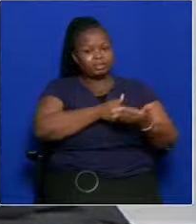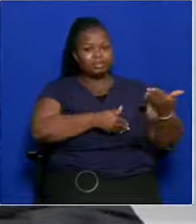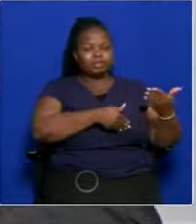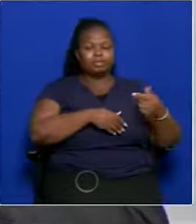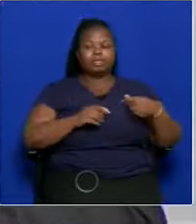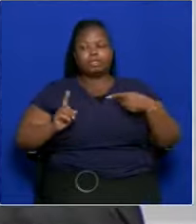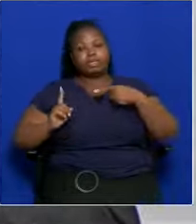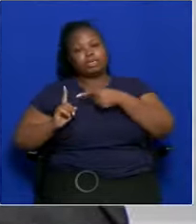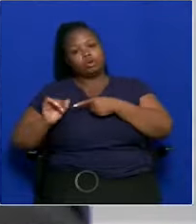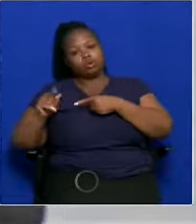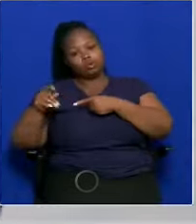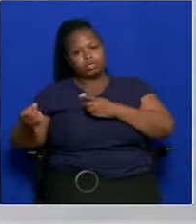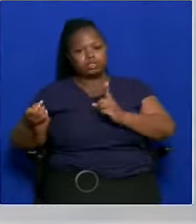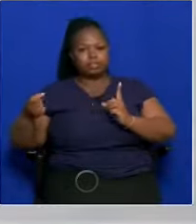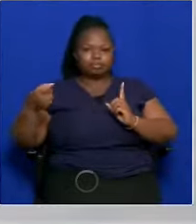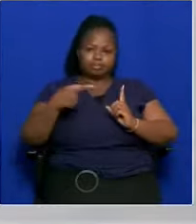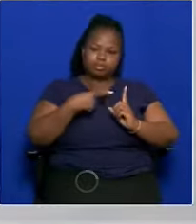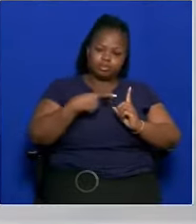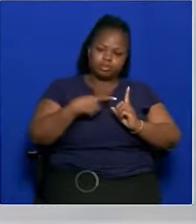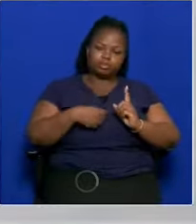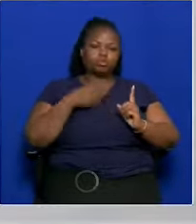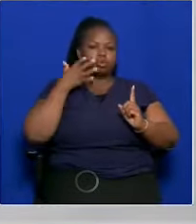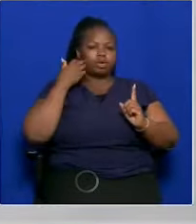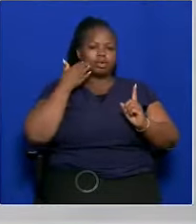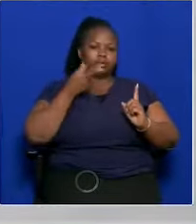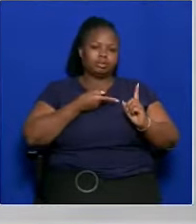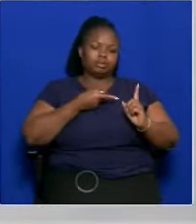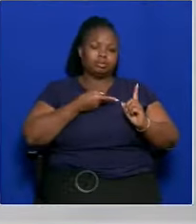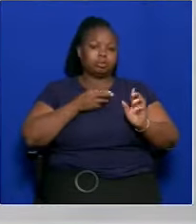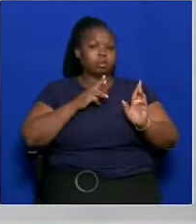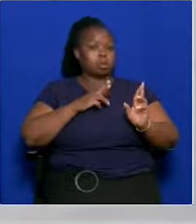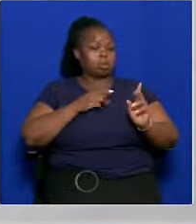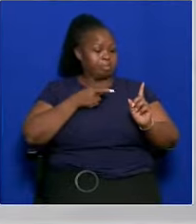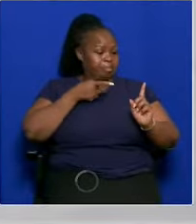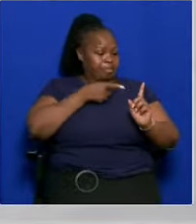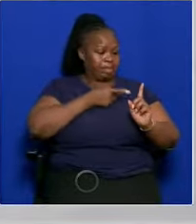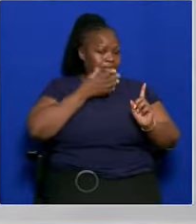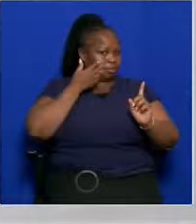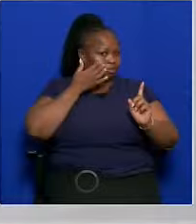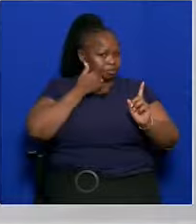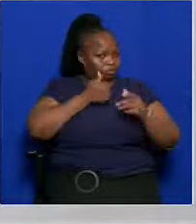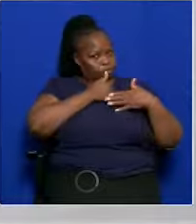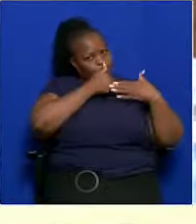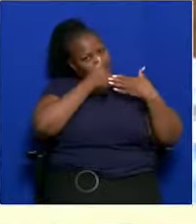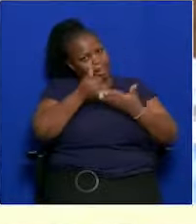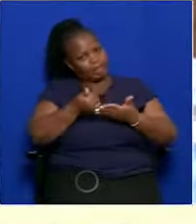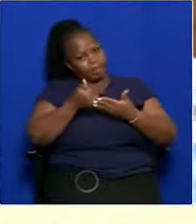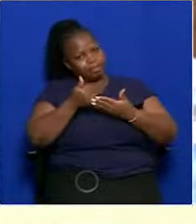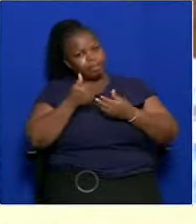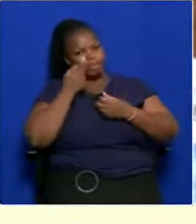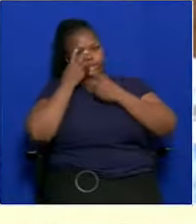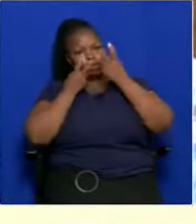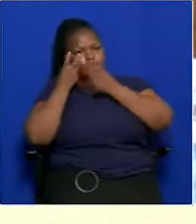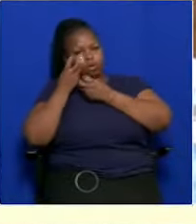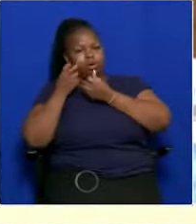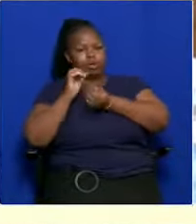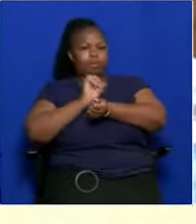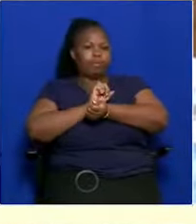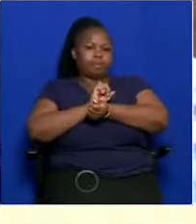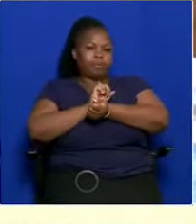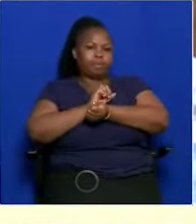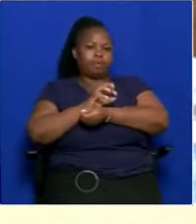Matlala, with the hope that Matlala would assist Nkosi to arrest Mr. Musa